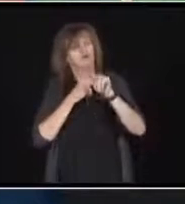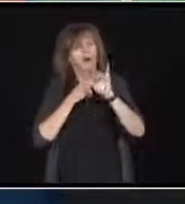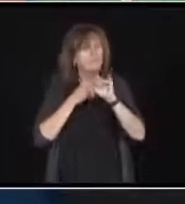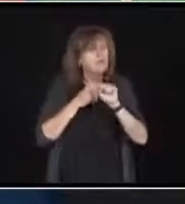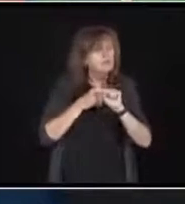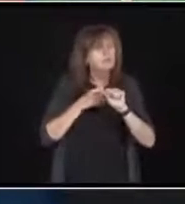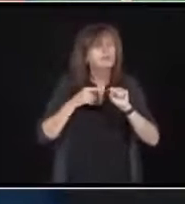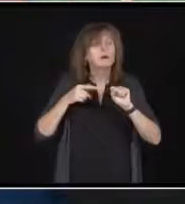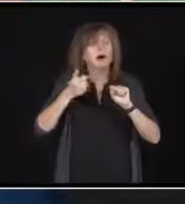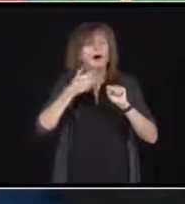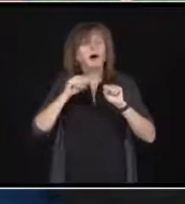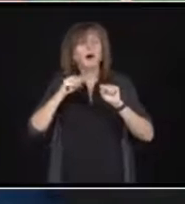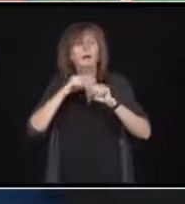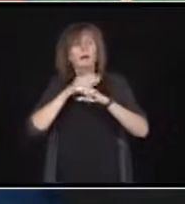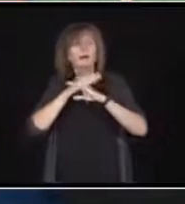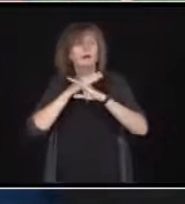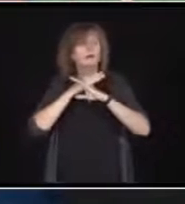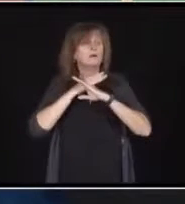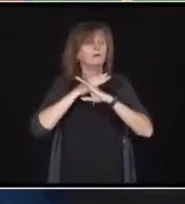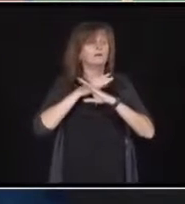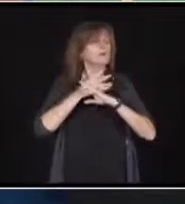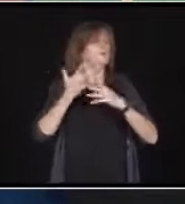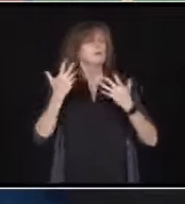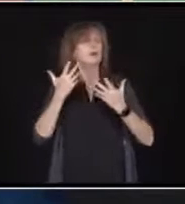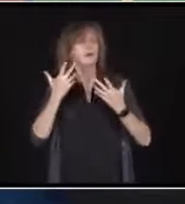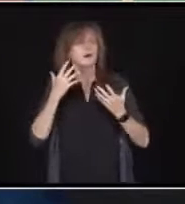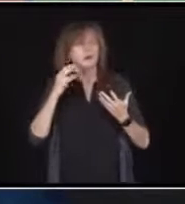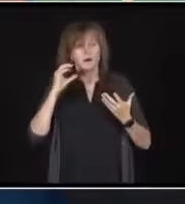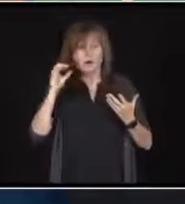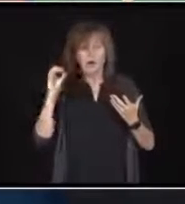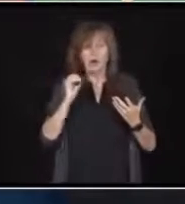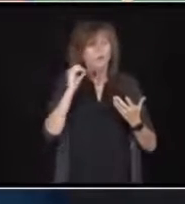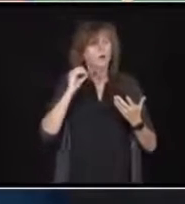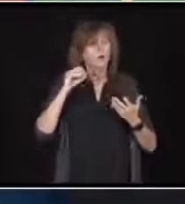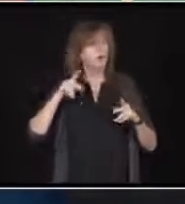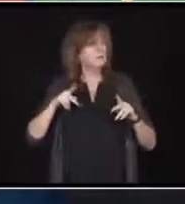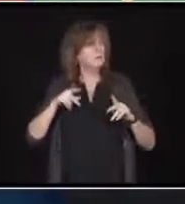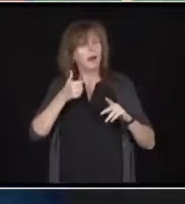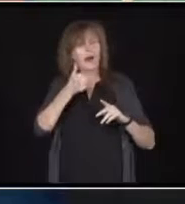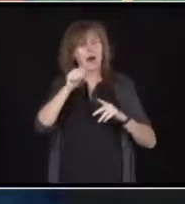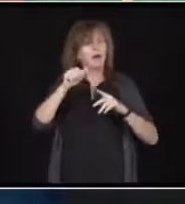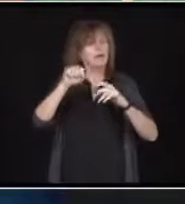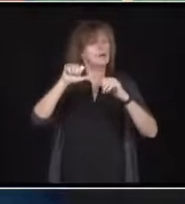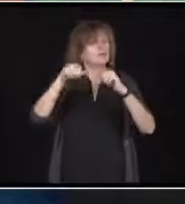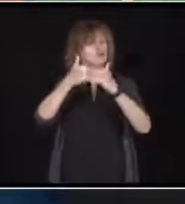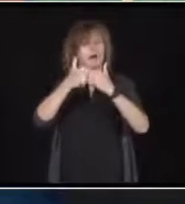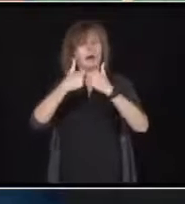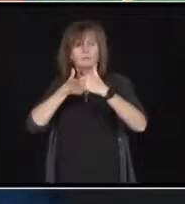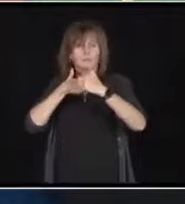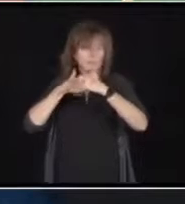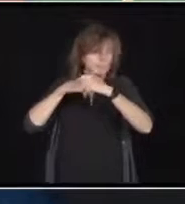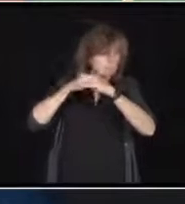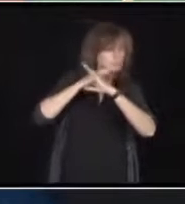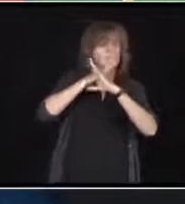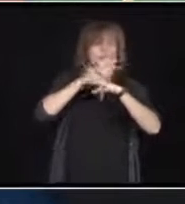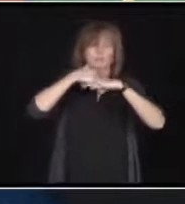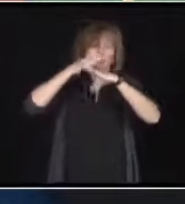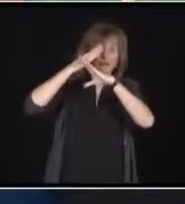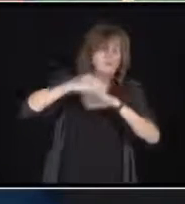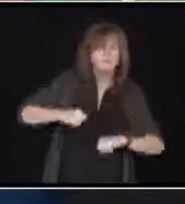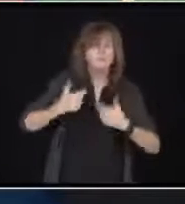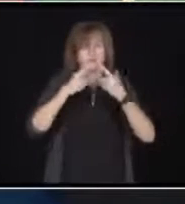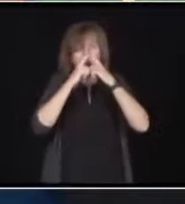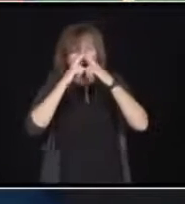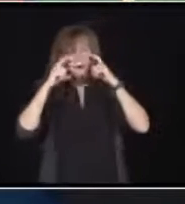but all of us as Ontarians have faced, no matter if it's the PPE, no matter if it's long-term care, no matter what